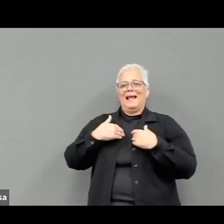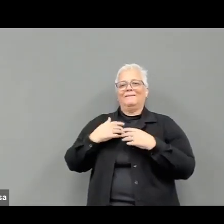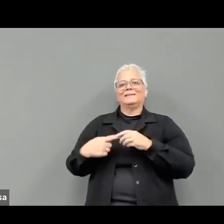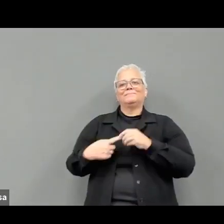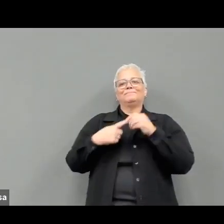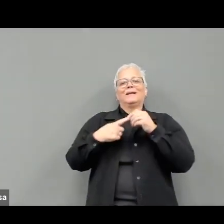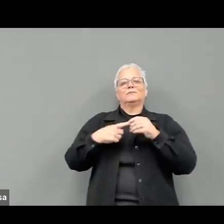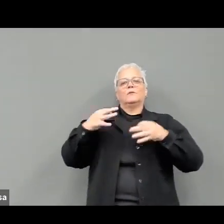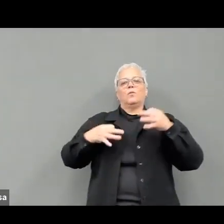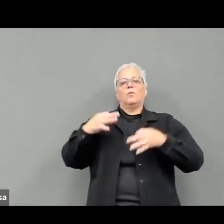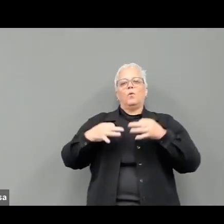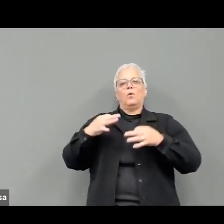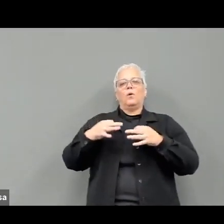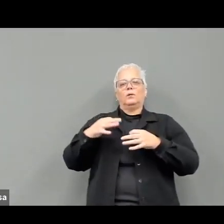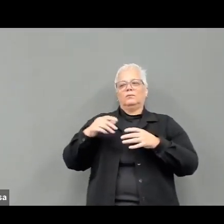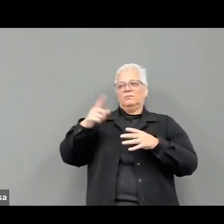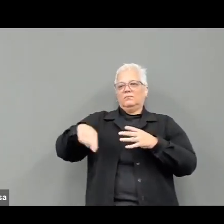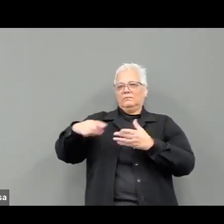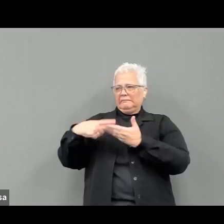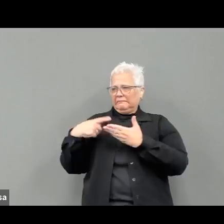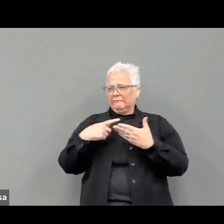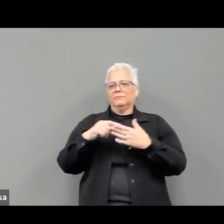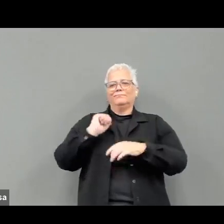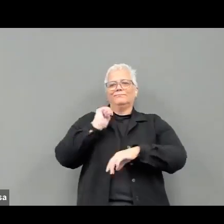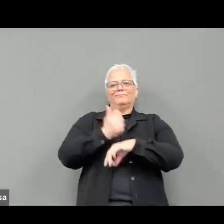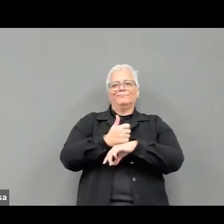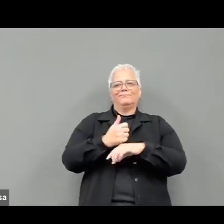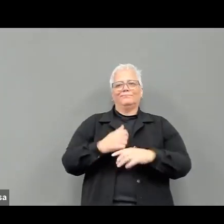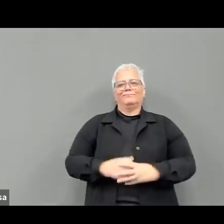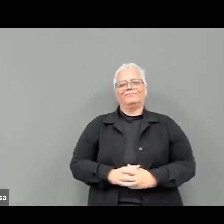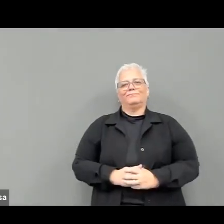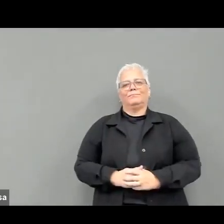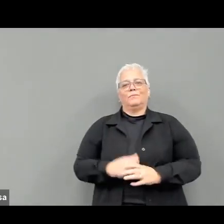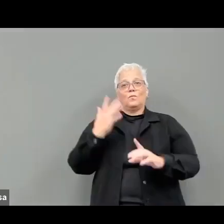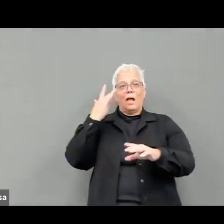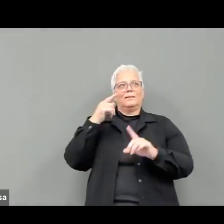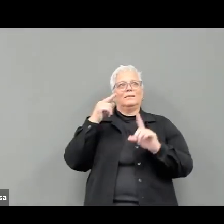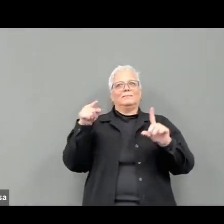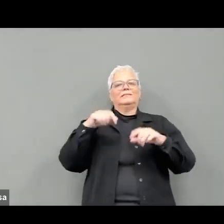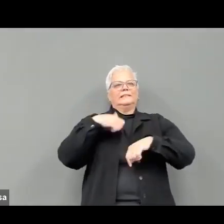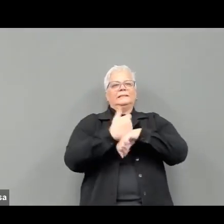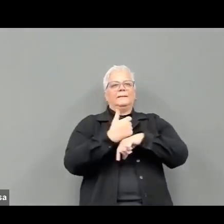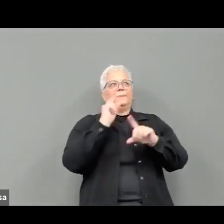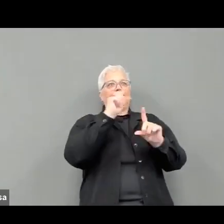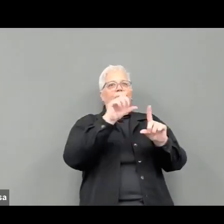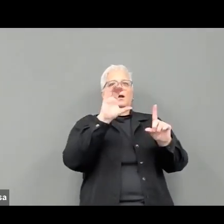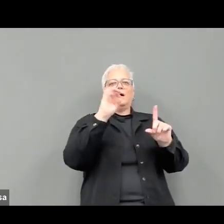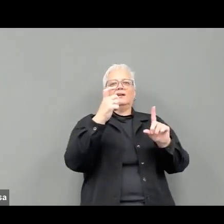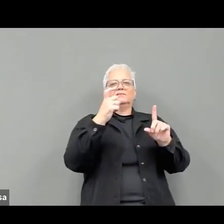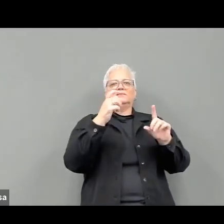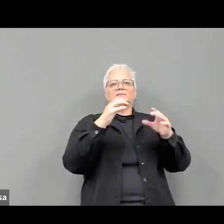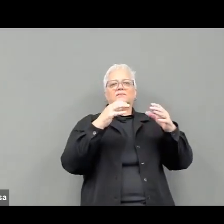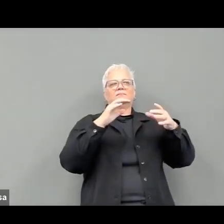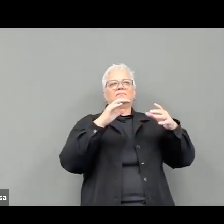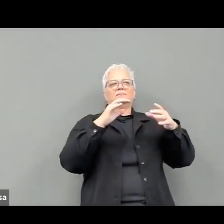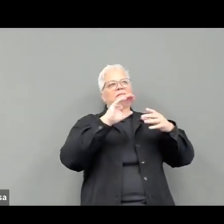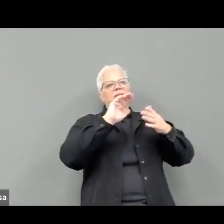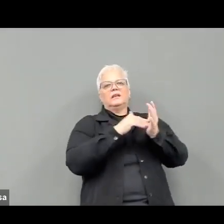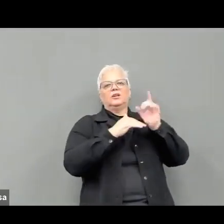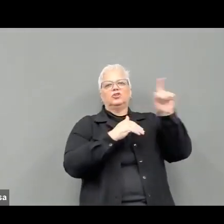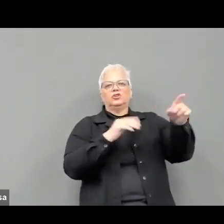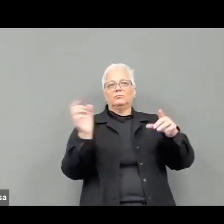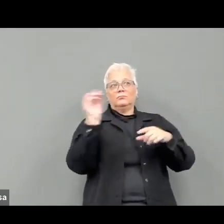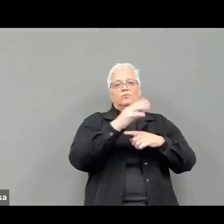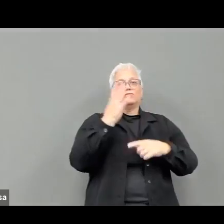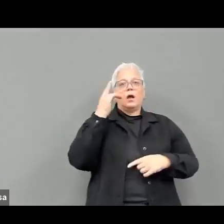an effort to remove a significant backlog from the docket due to the impacts of the pandemic. And the docket was